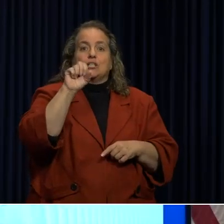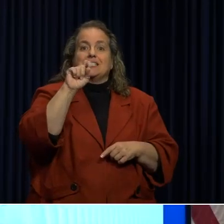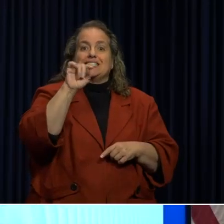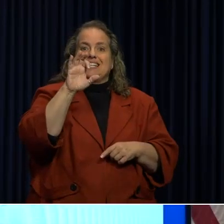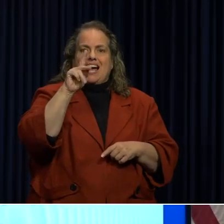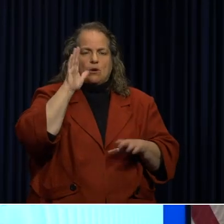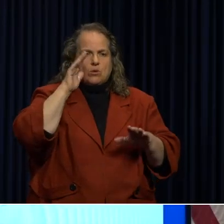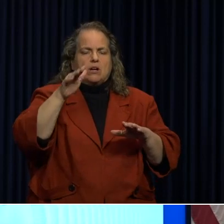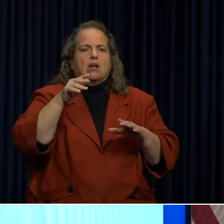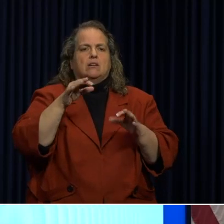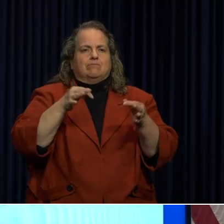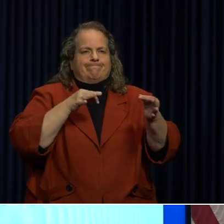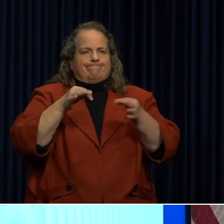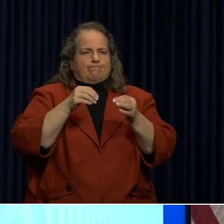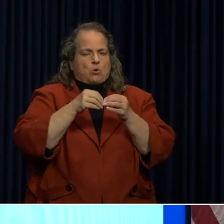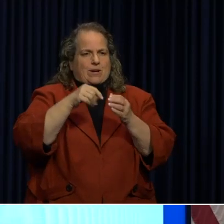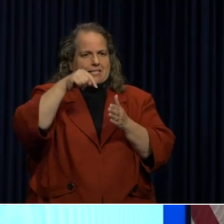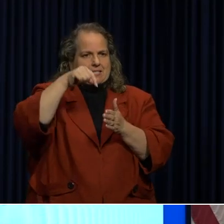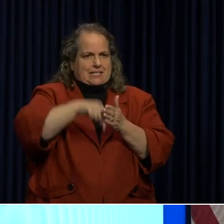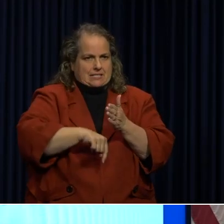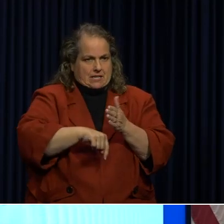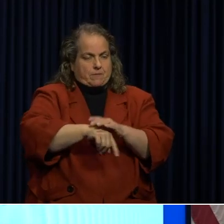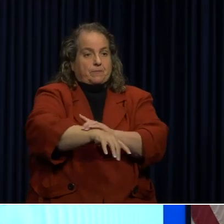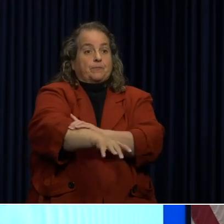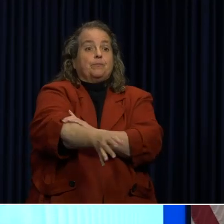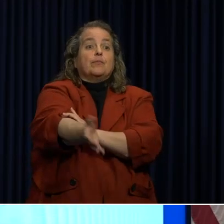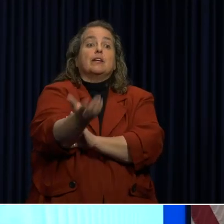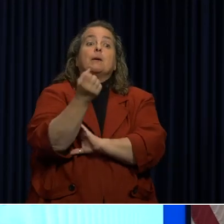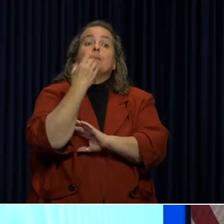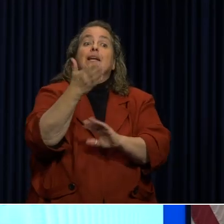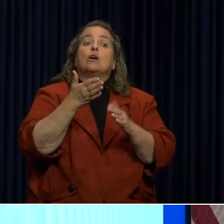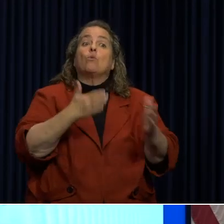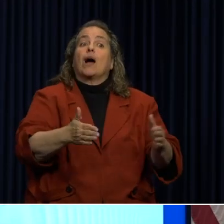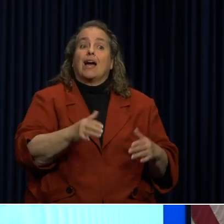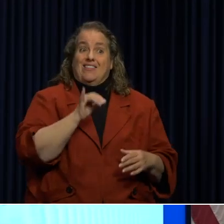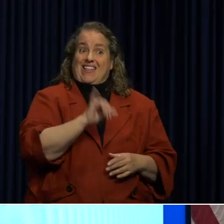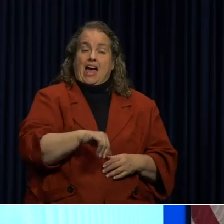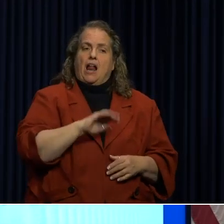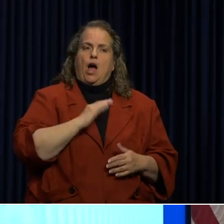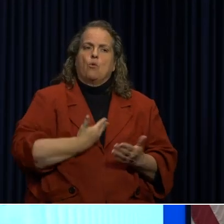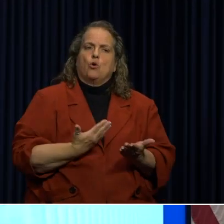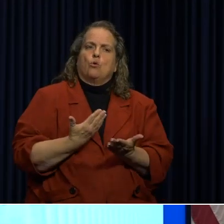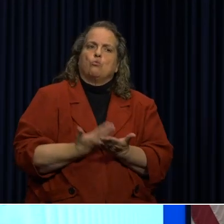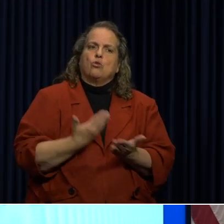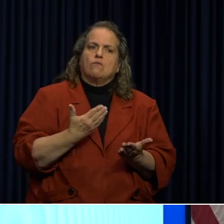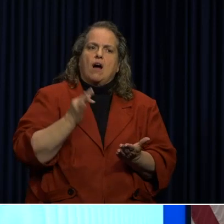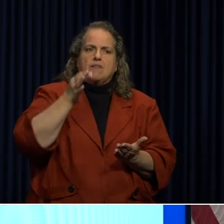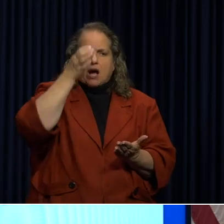in detail today. Let me say that in many ways, this is our proof of concept.